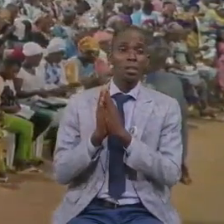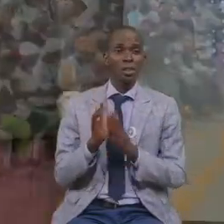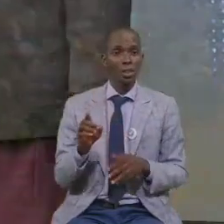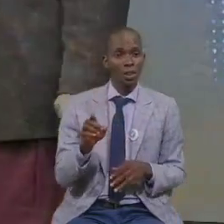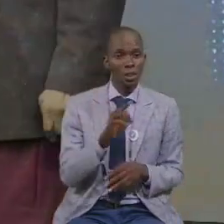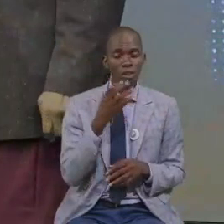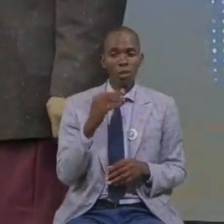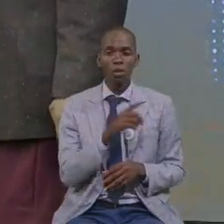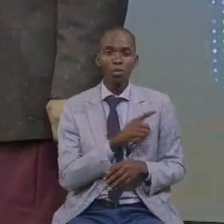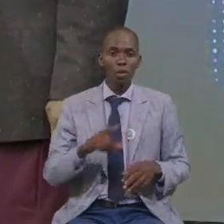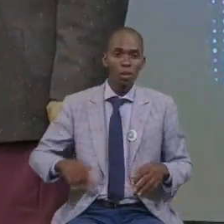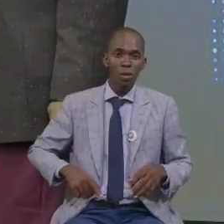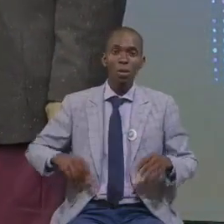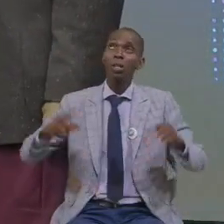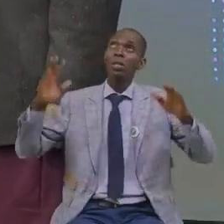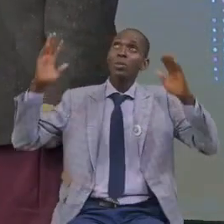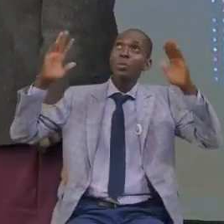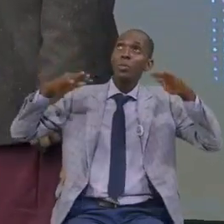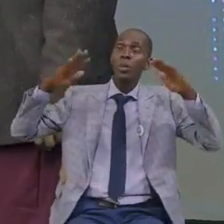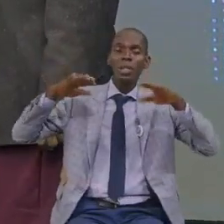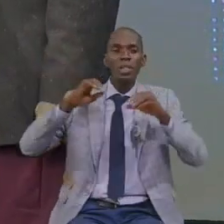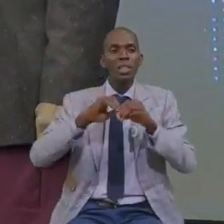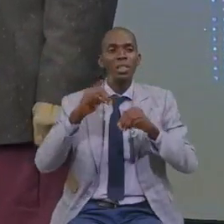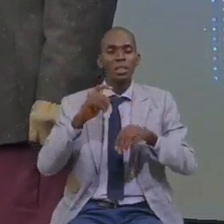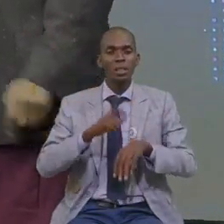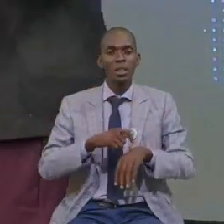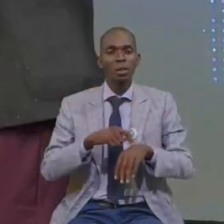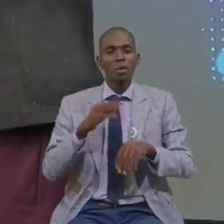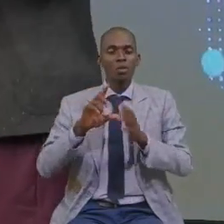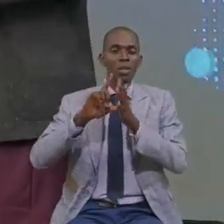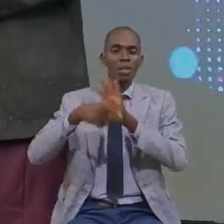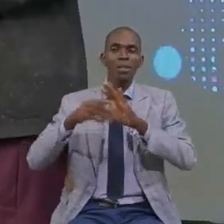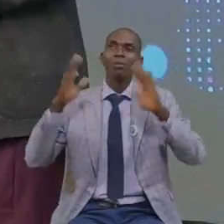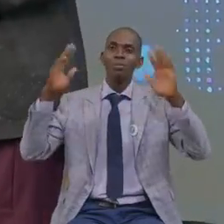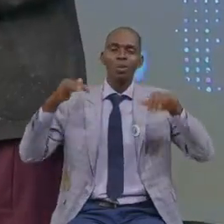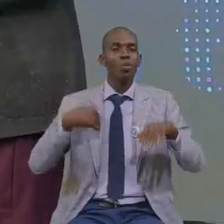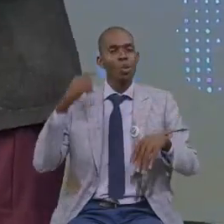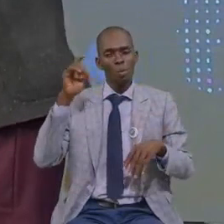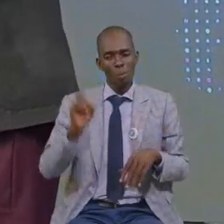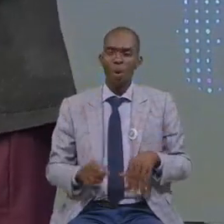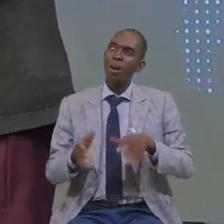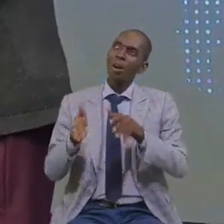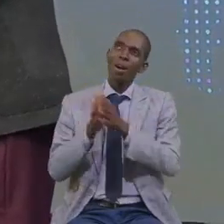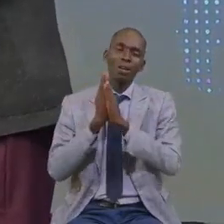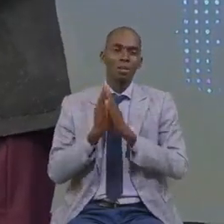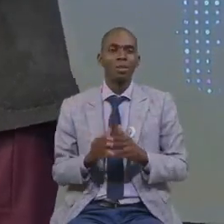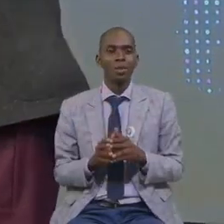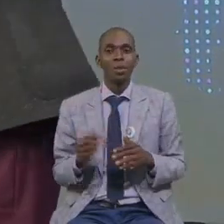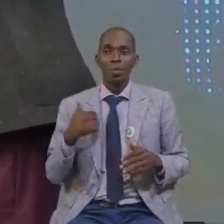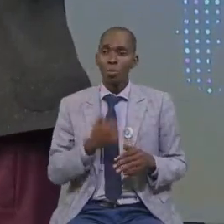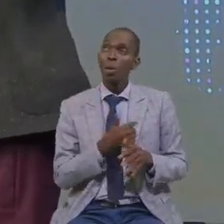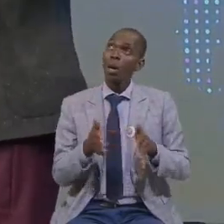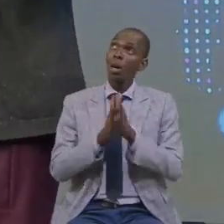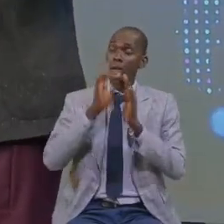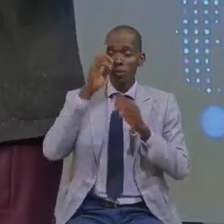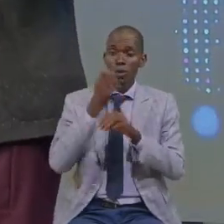Lord rain in the time of the latter. We must ask. Wealth for salvation at